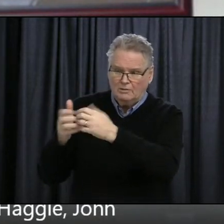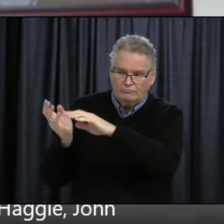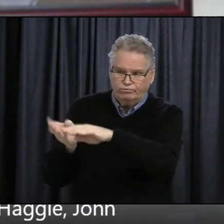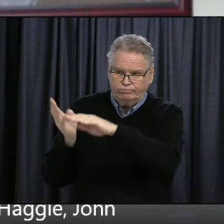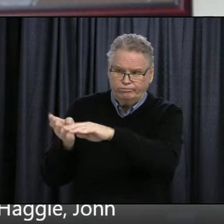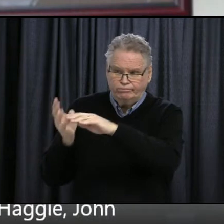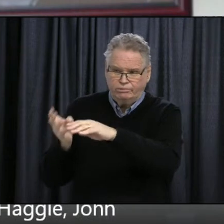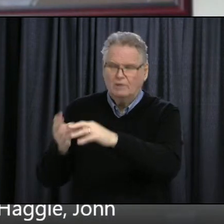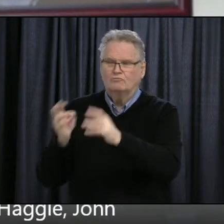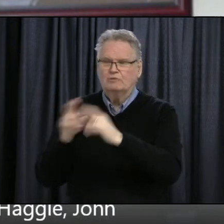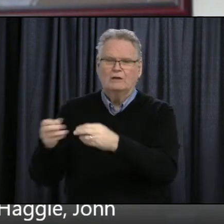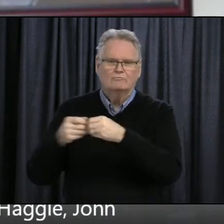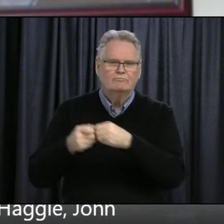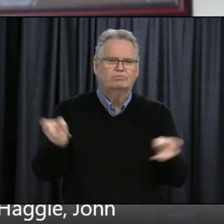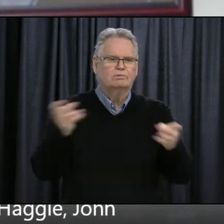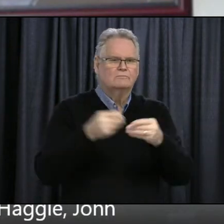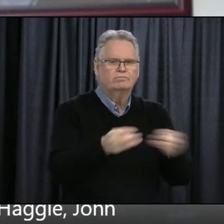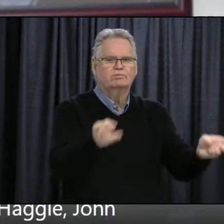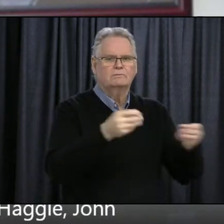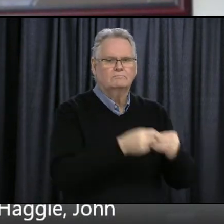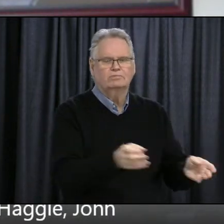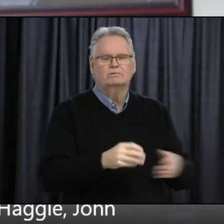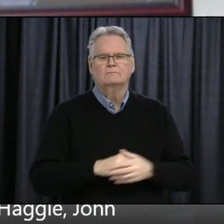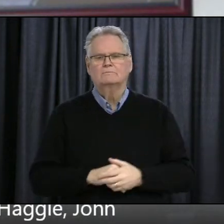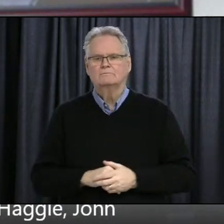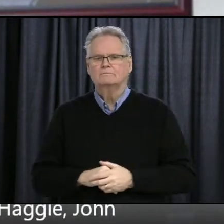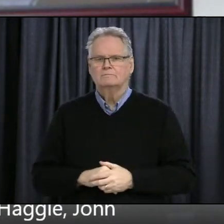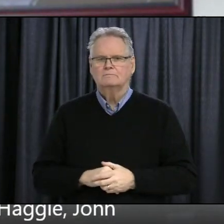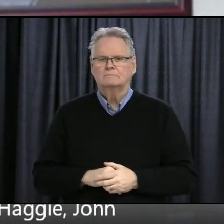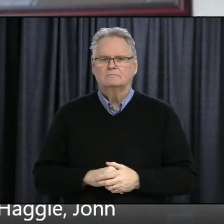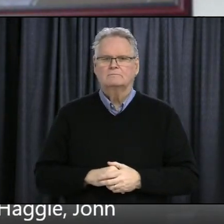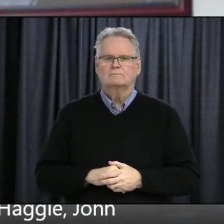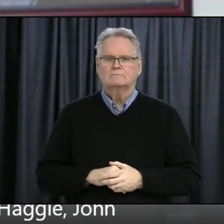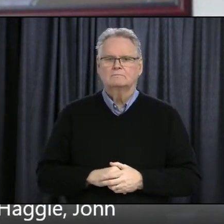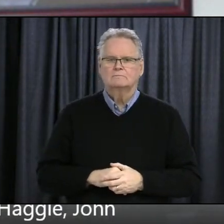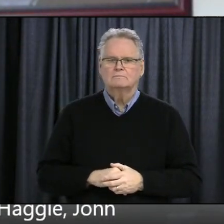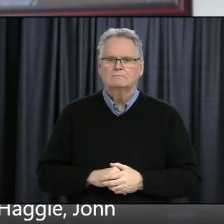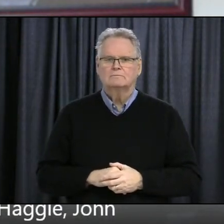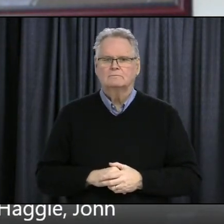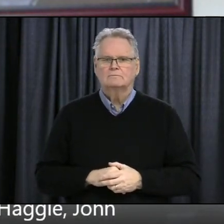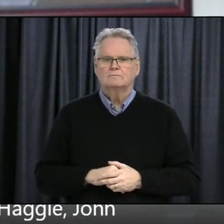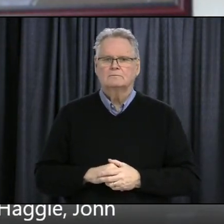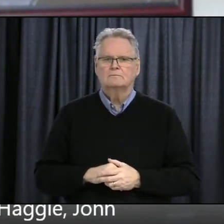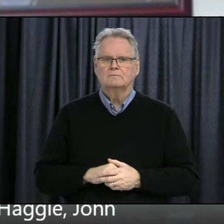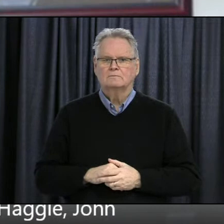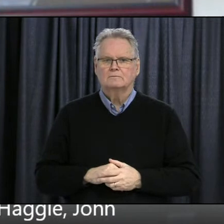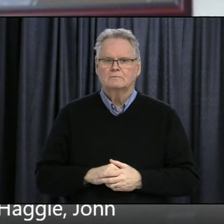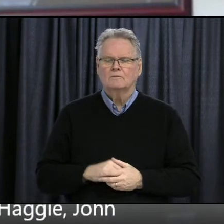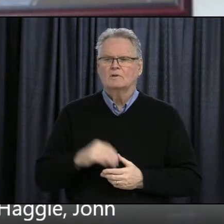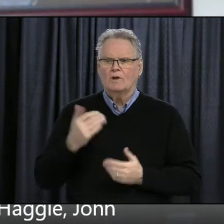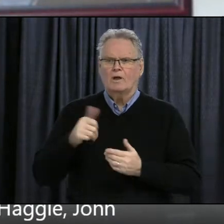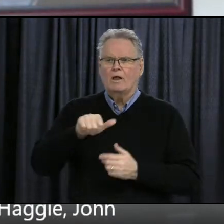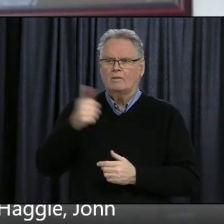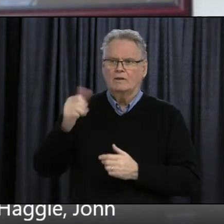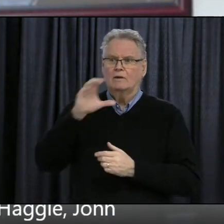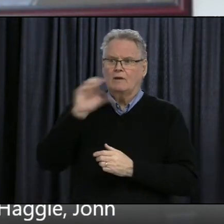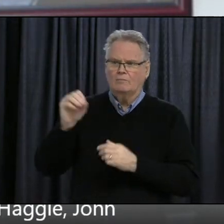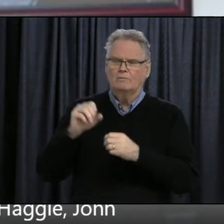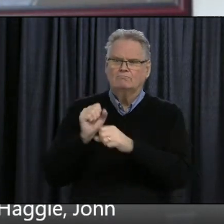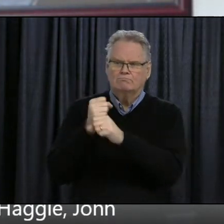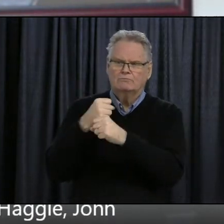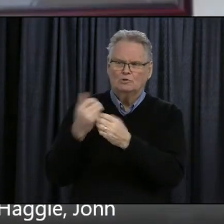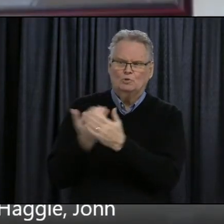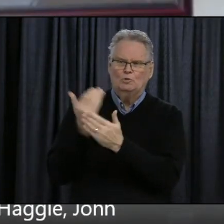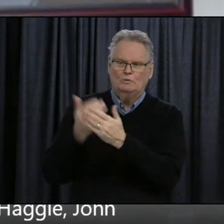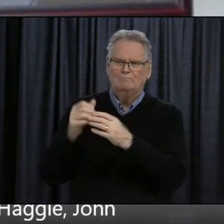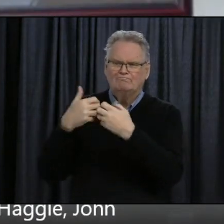those circumstances, we hope to be in a situation where we have the vaccine to give. We've shown very clearly from our